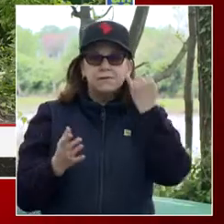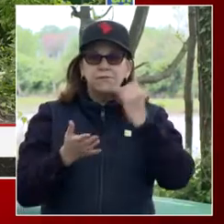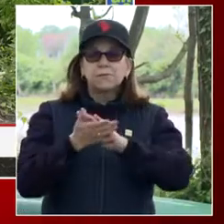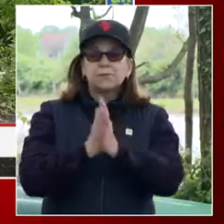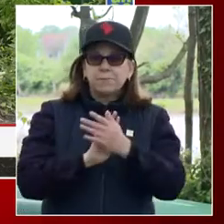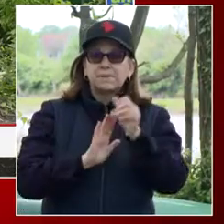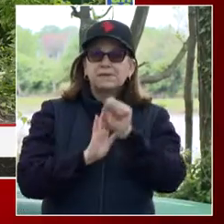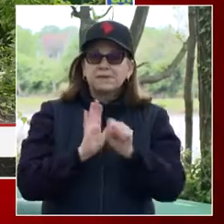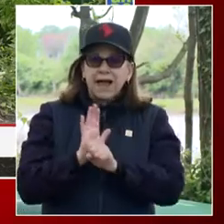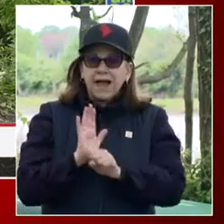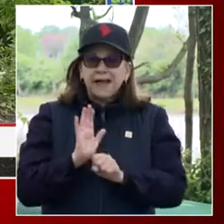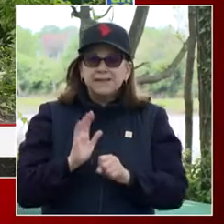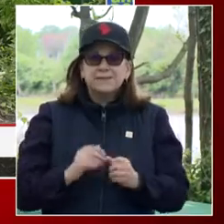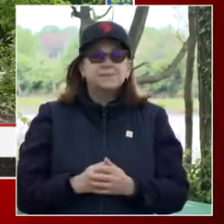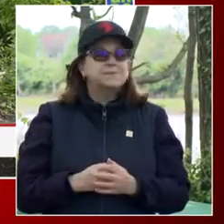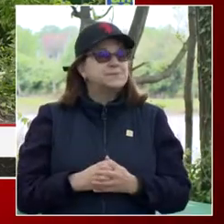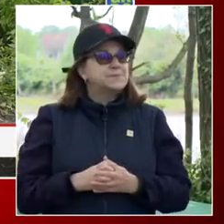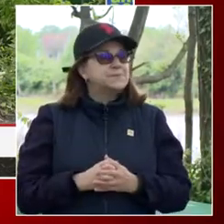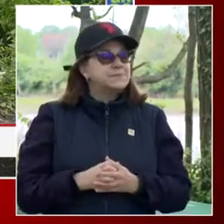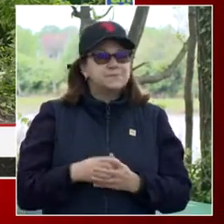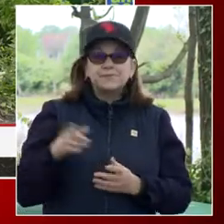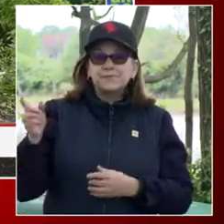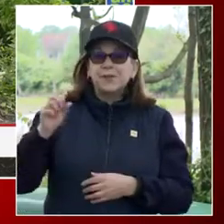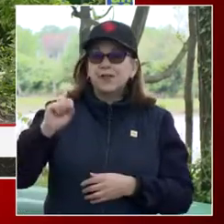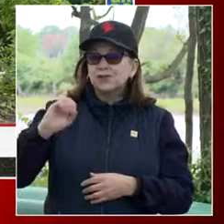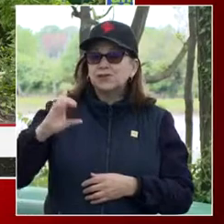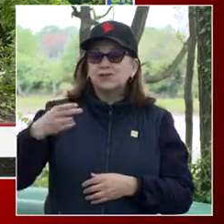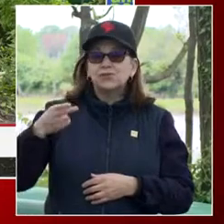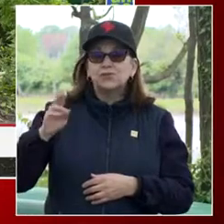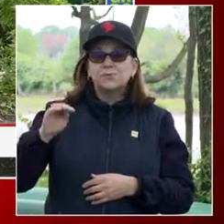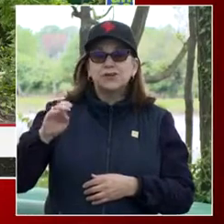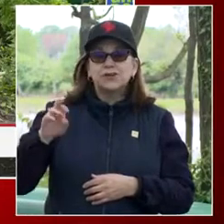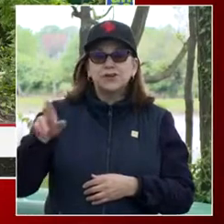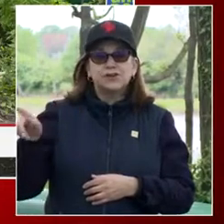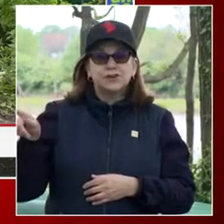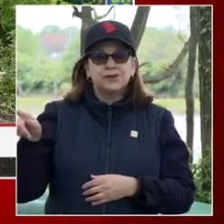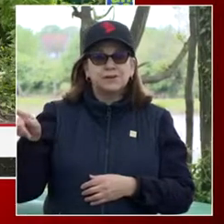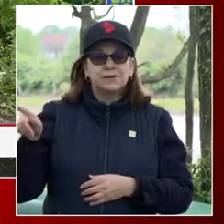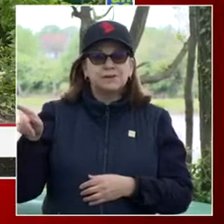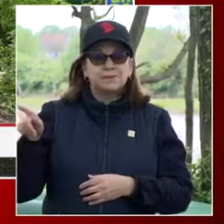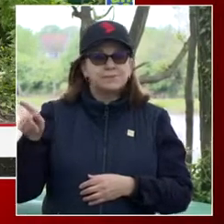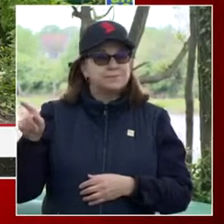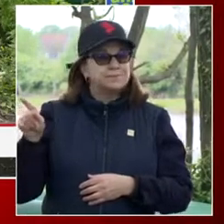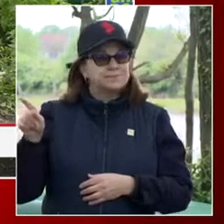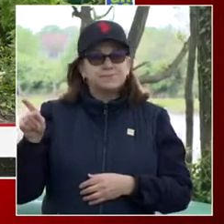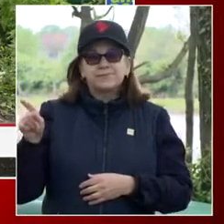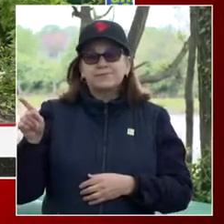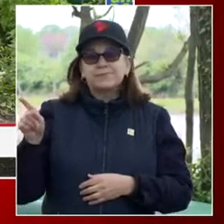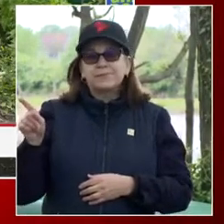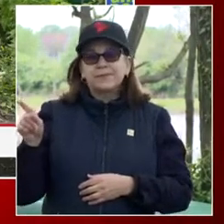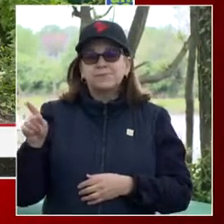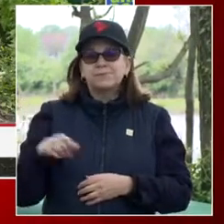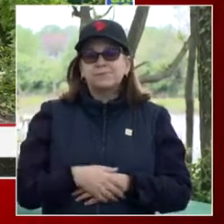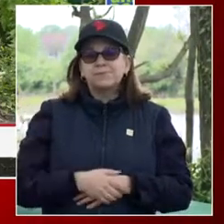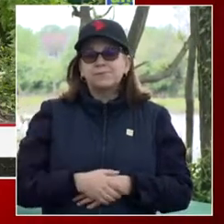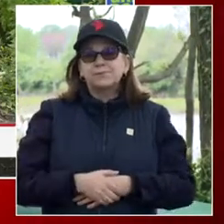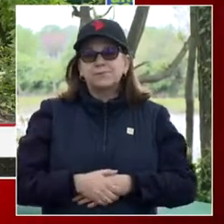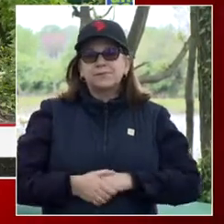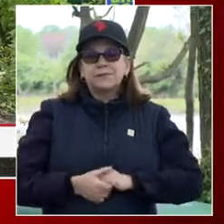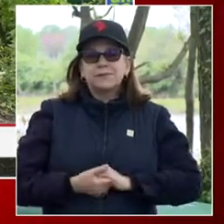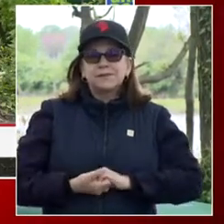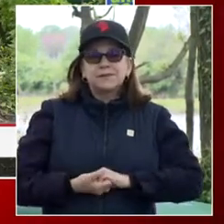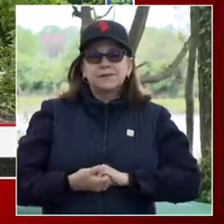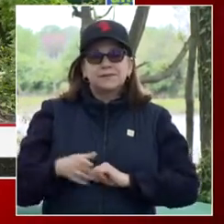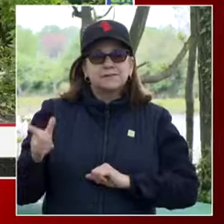plan. And I think that there was some reporting that he's enlisting former senators